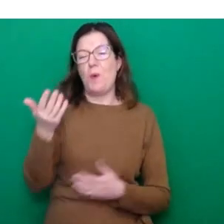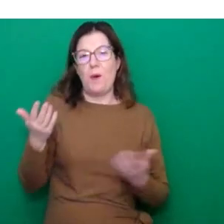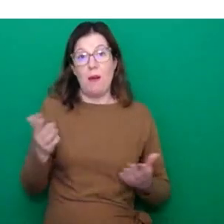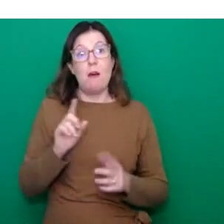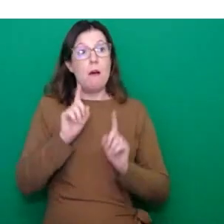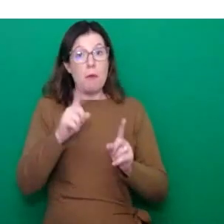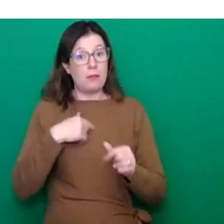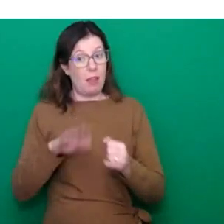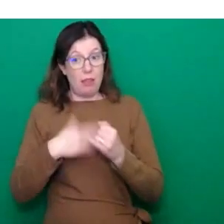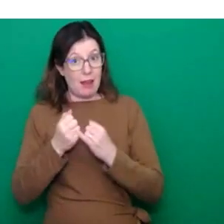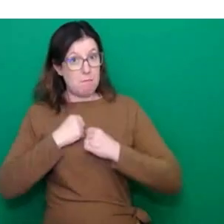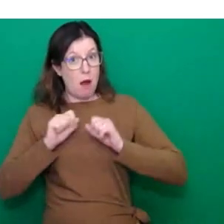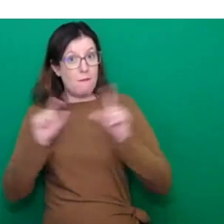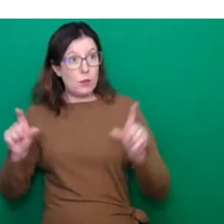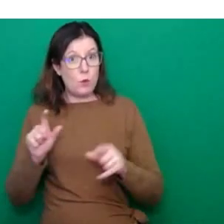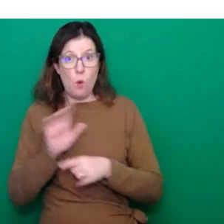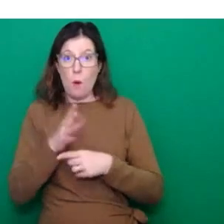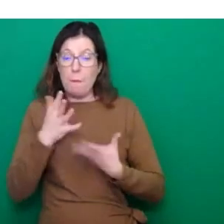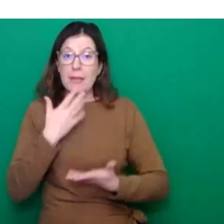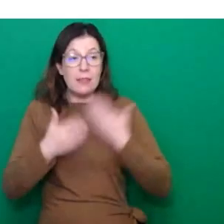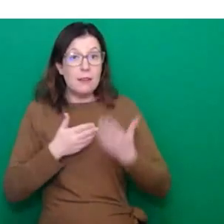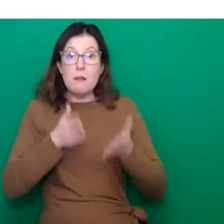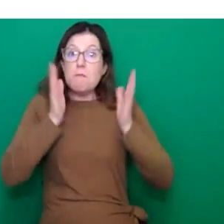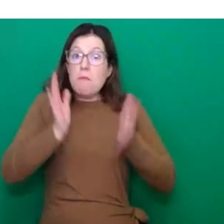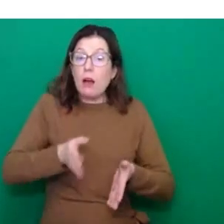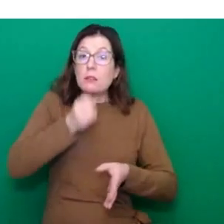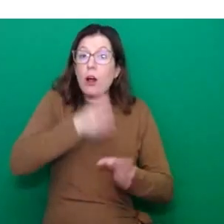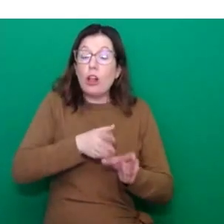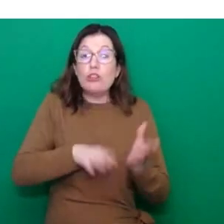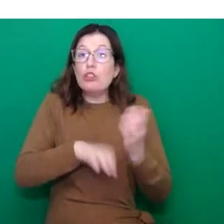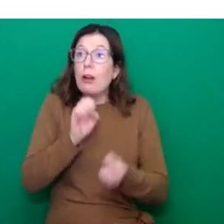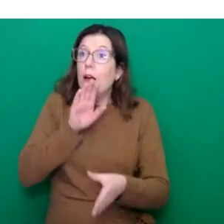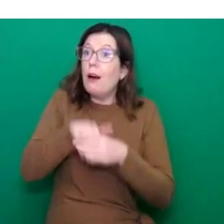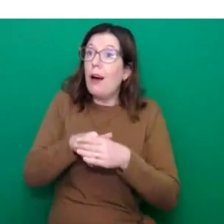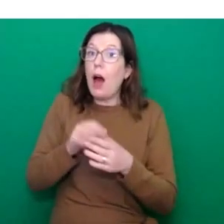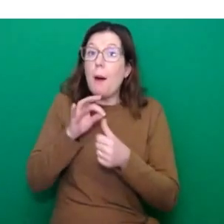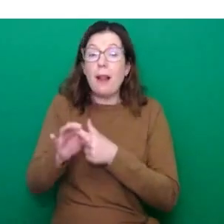mentioned at the end there, you don't have to have had a psychology degree to apply.